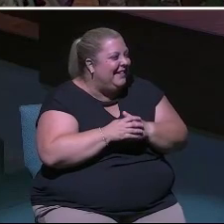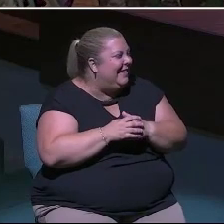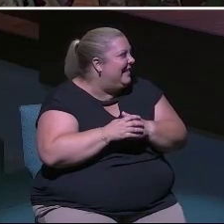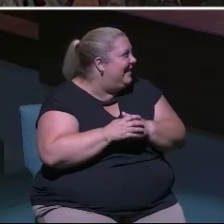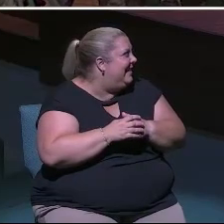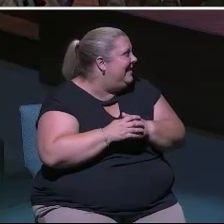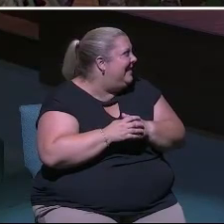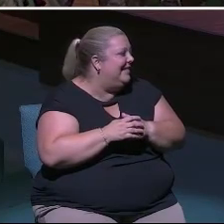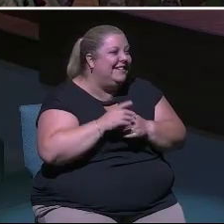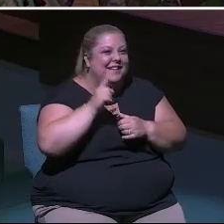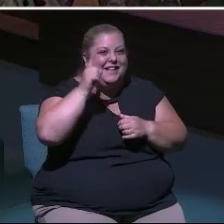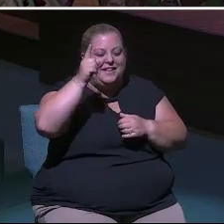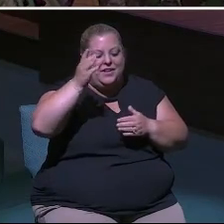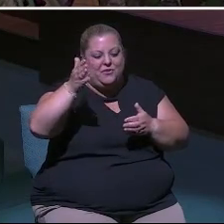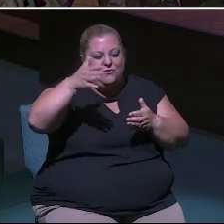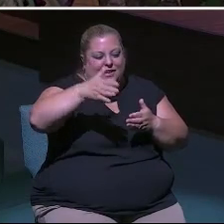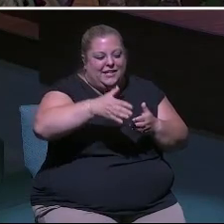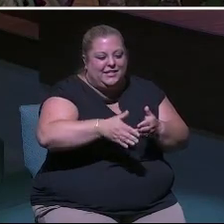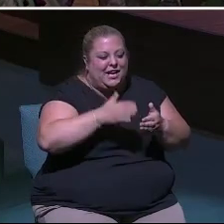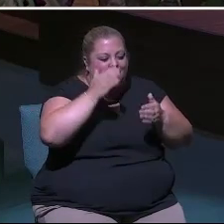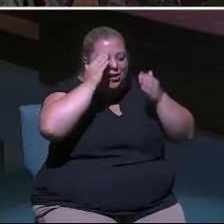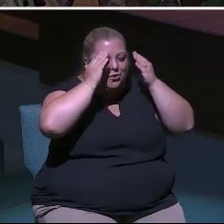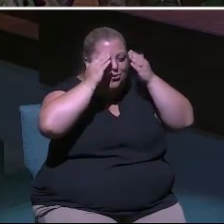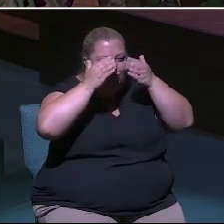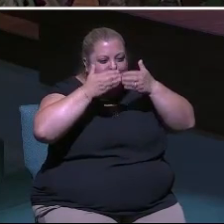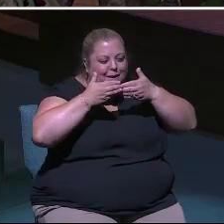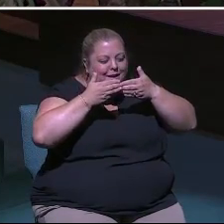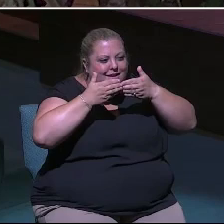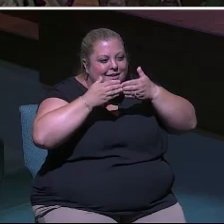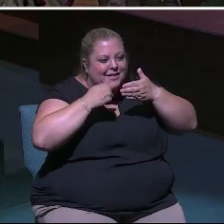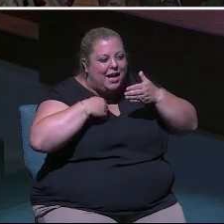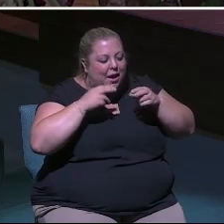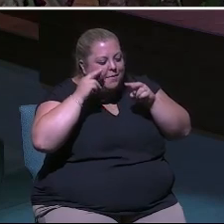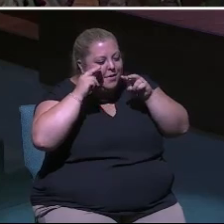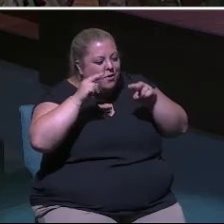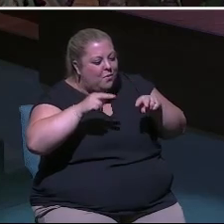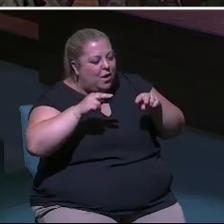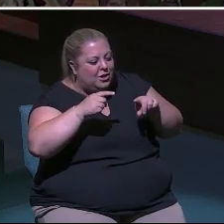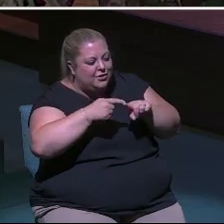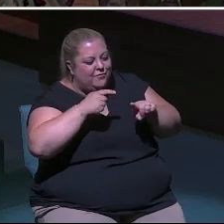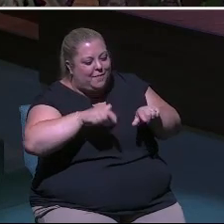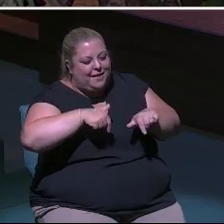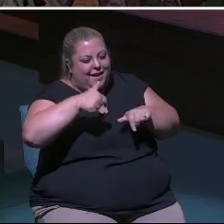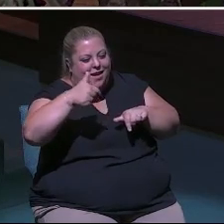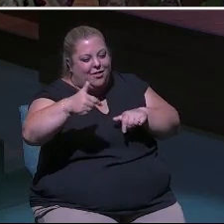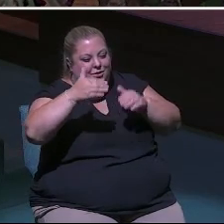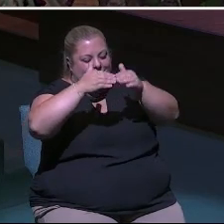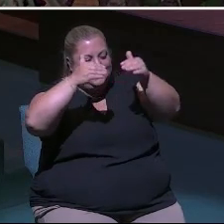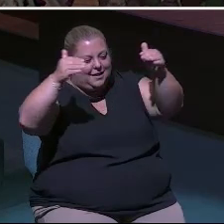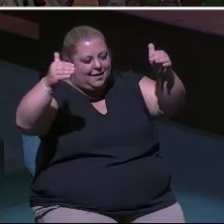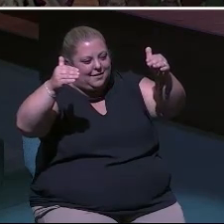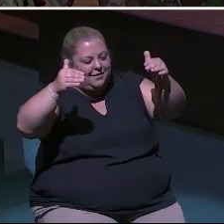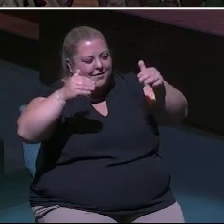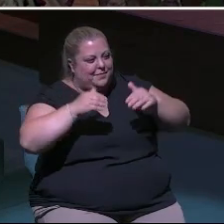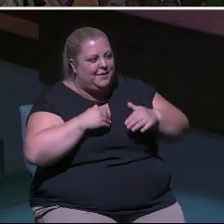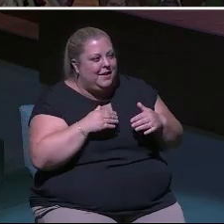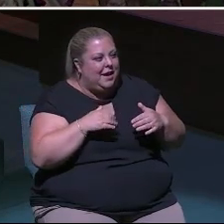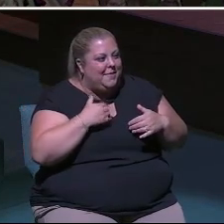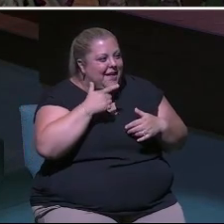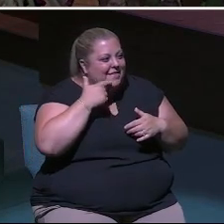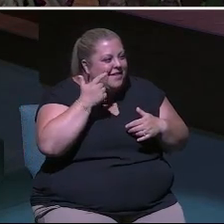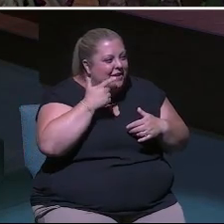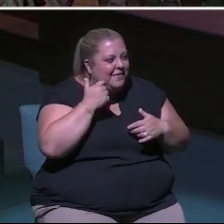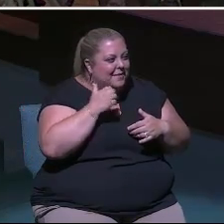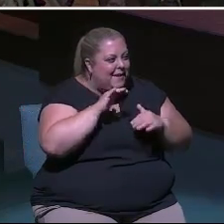reach down and gently close my eyes. I'll be watching from the other side. I'll be laughing about